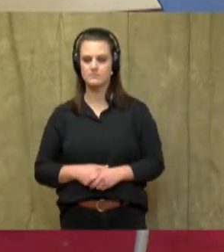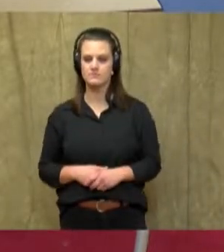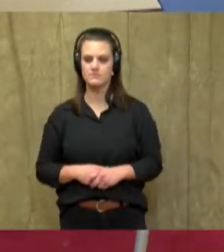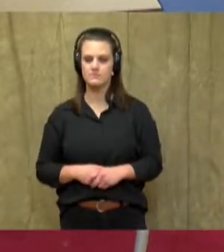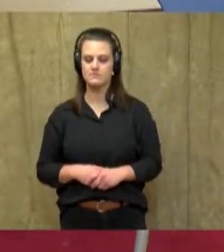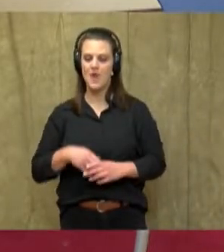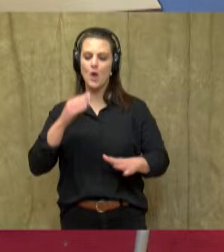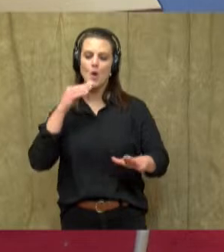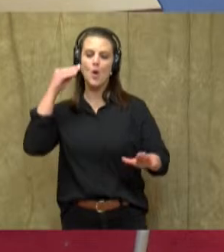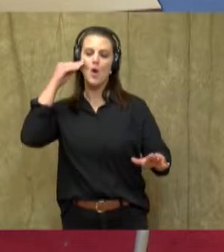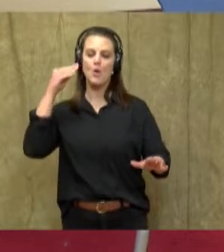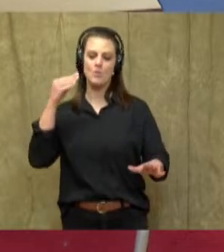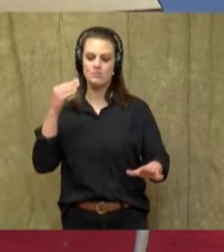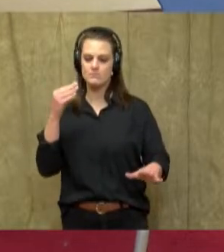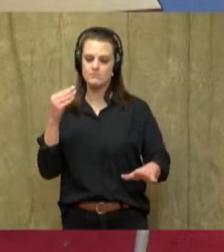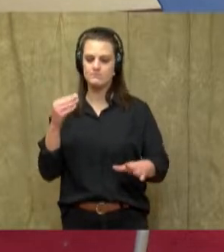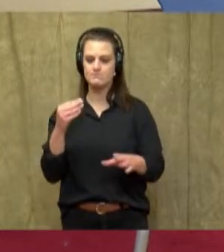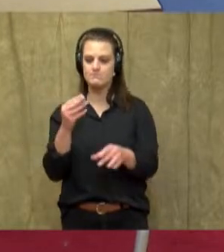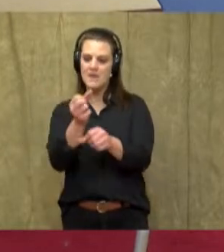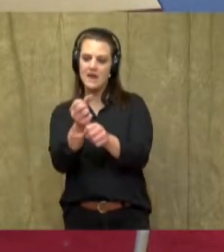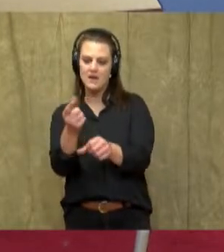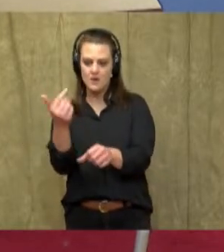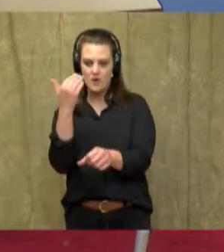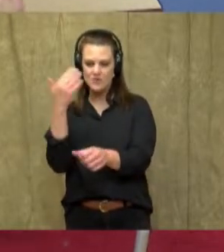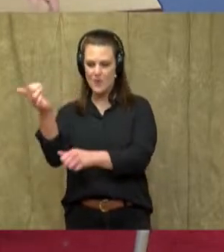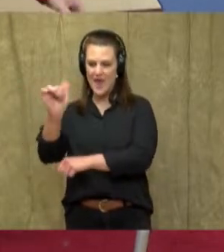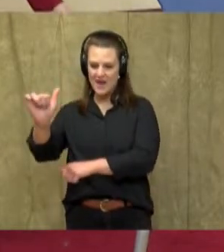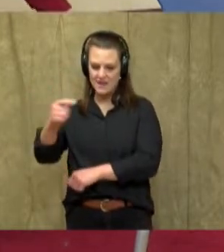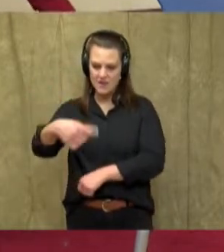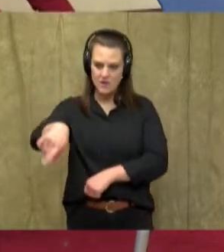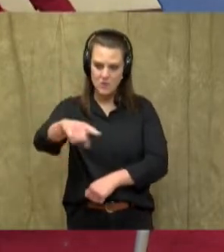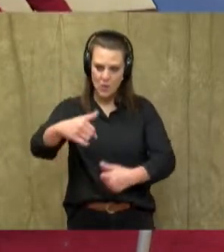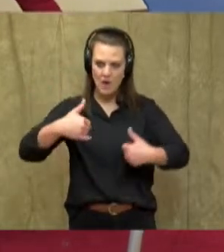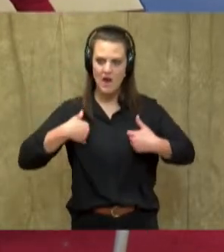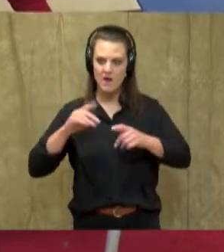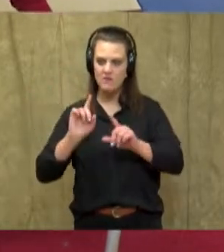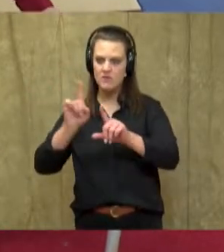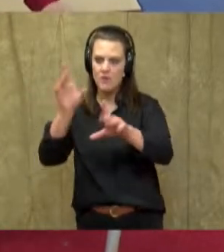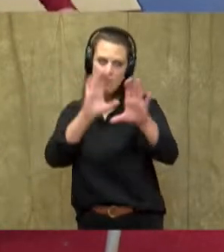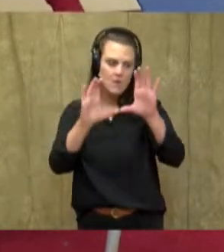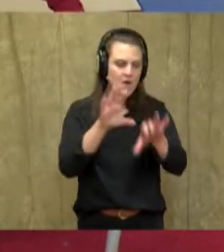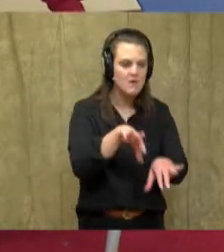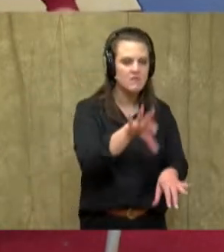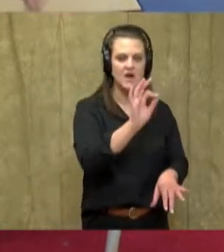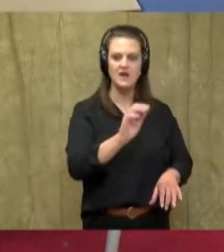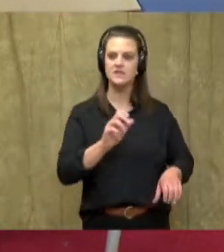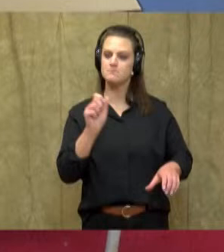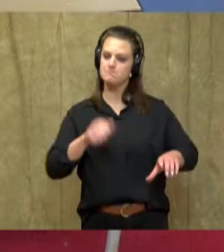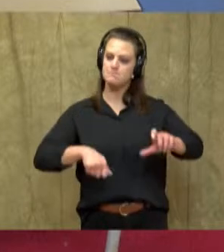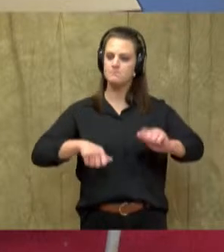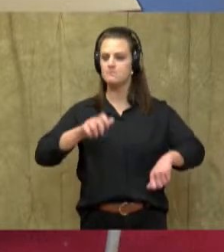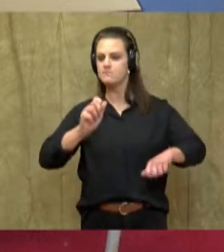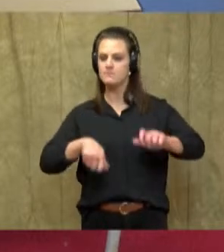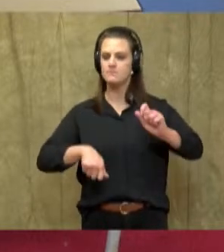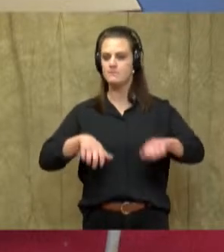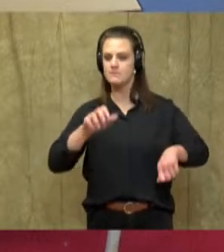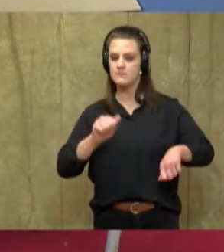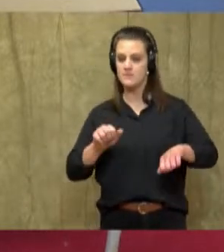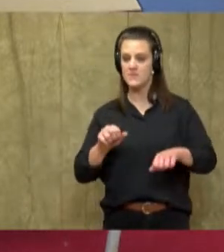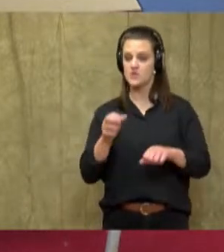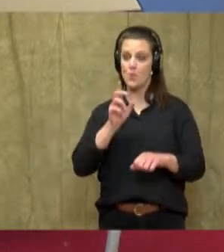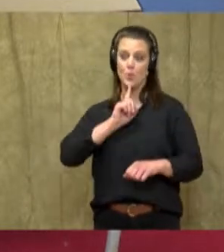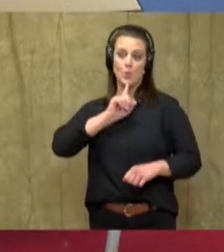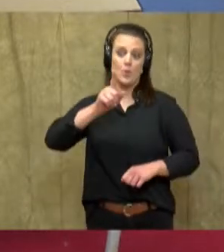our homemade drum set. Now again, if you have anything at home that you could use to tap along with,